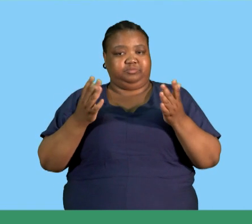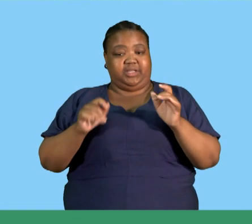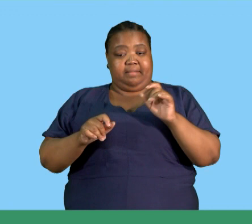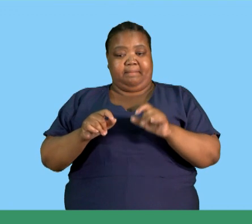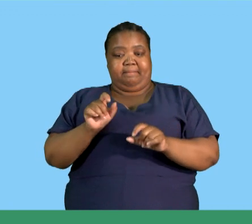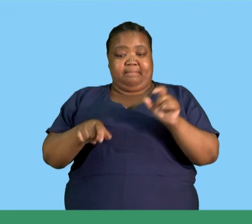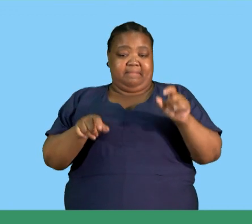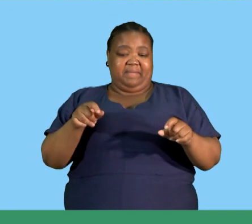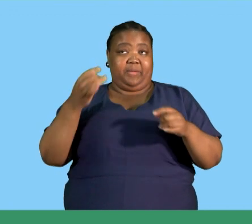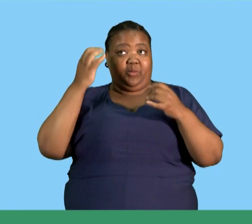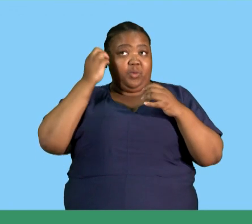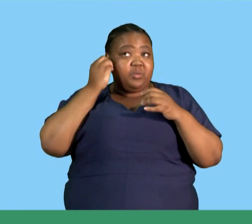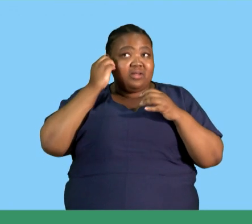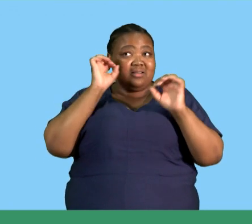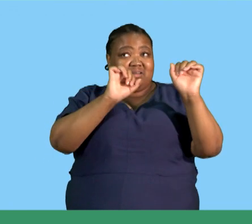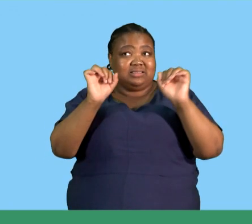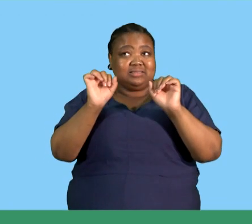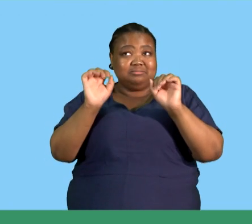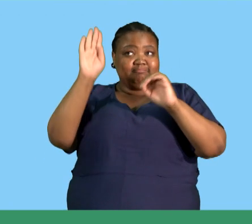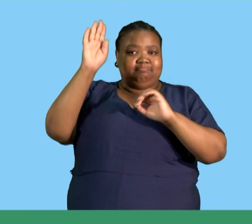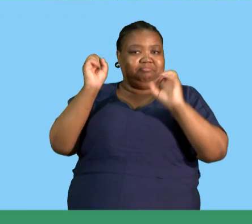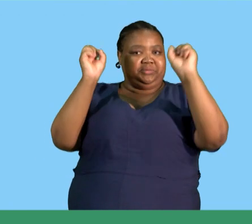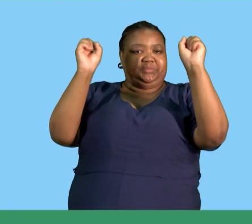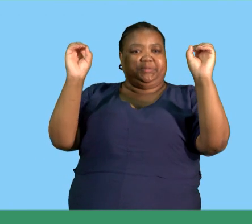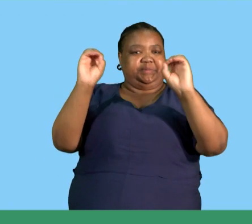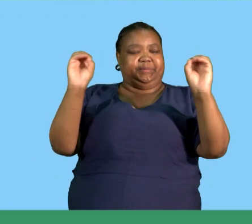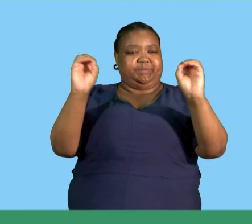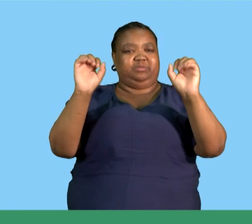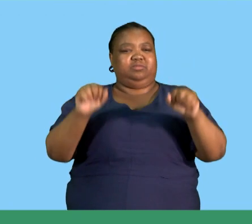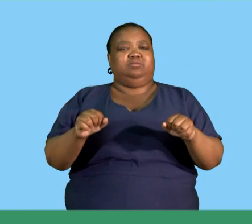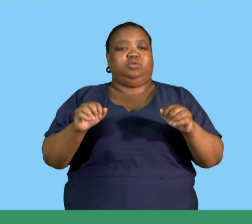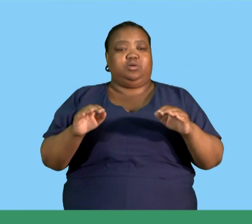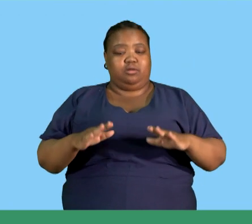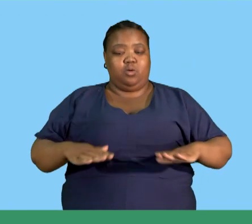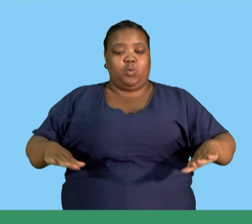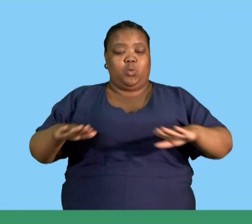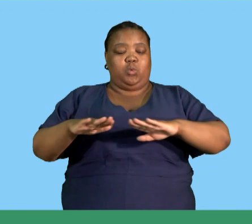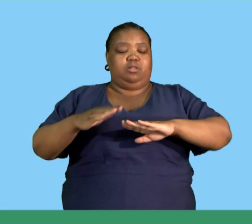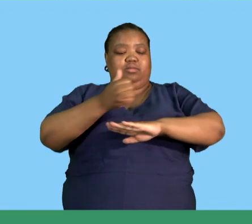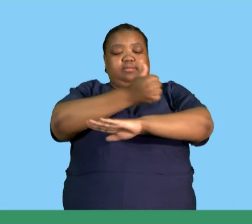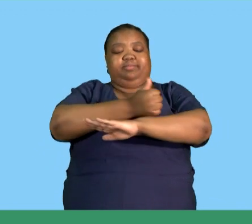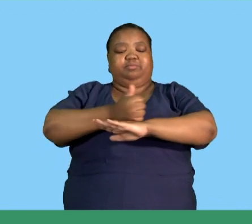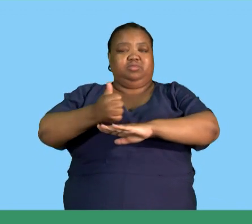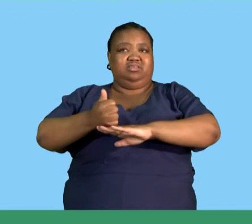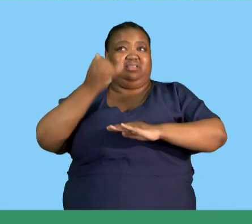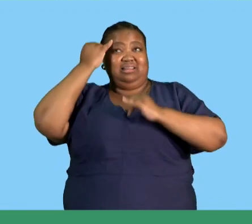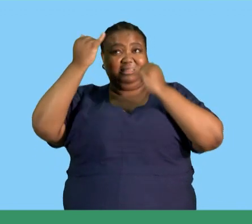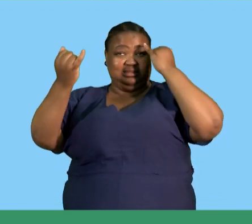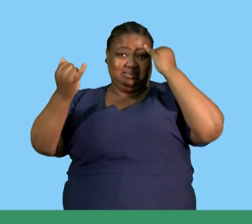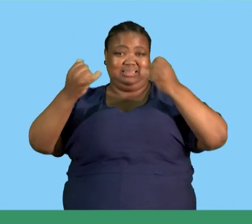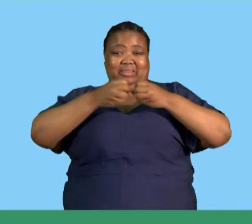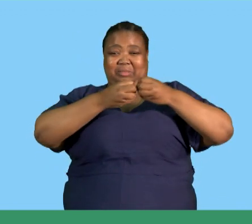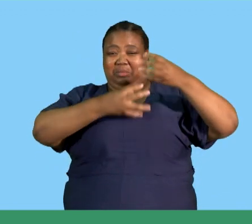opinions. Brainstorming is time-consuming, as all the stakeholders or employees may generate too